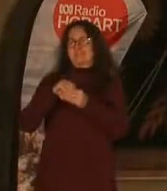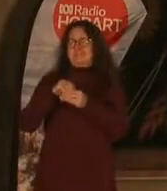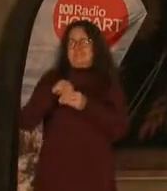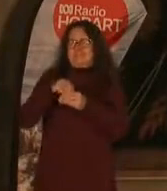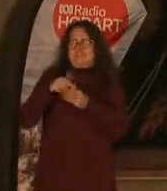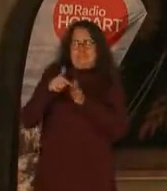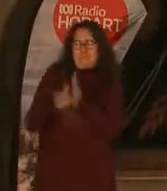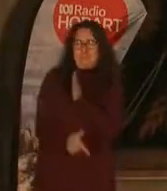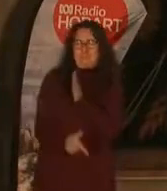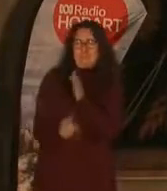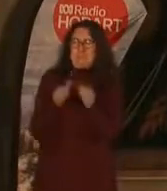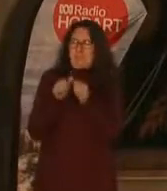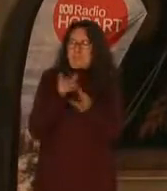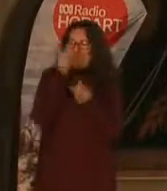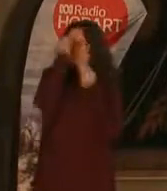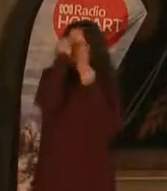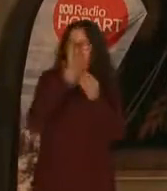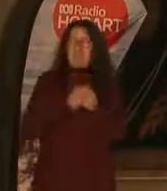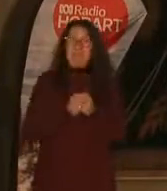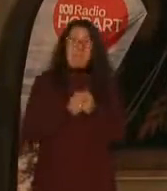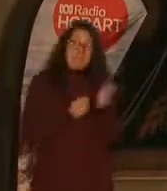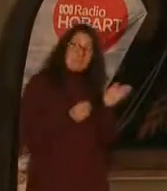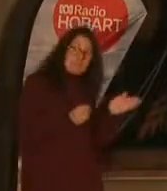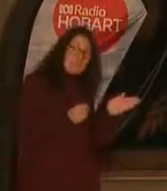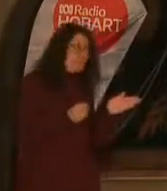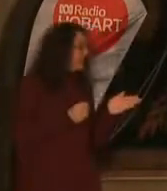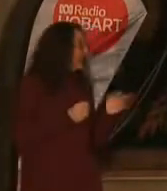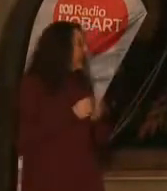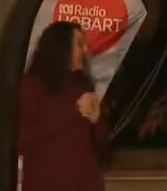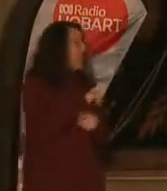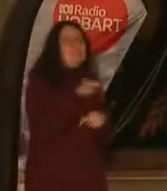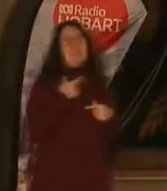I agree with my learned colleagues to my right.